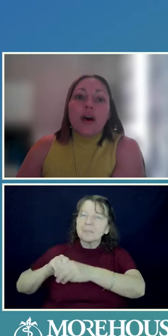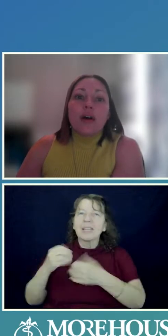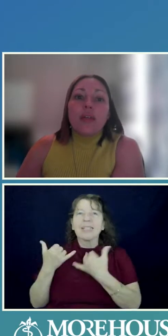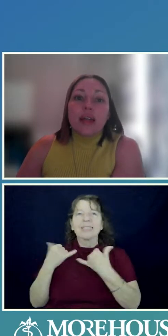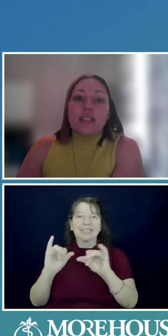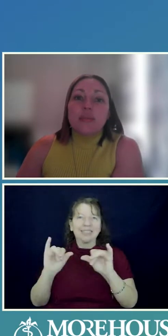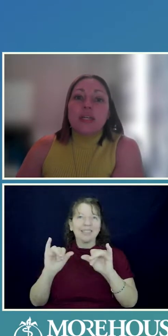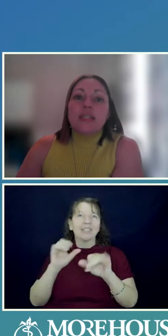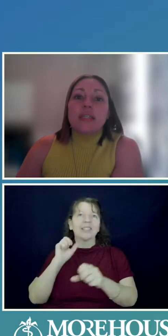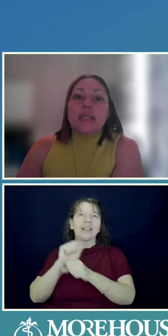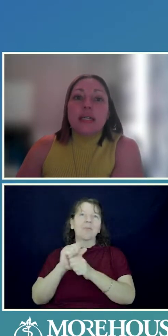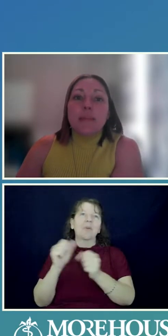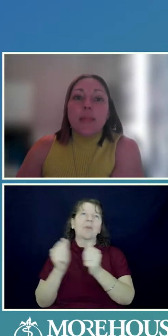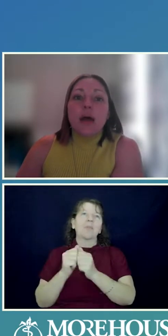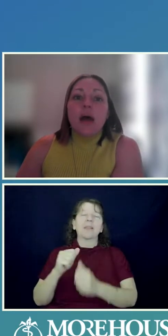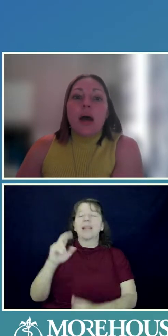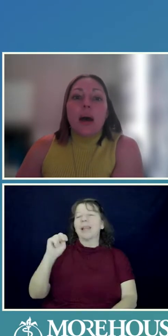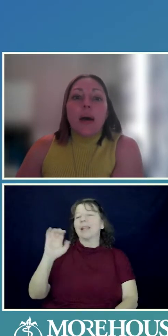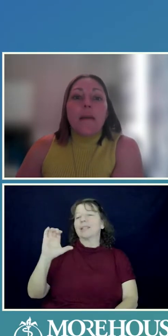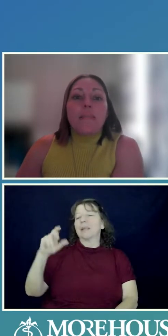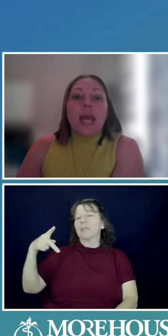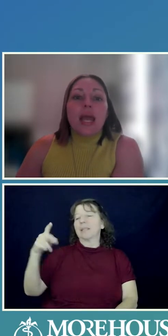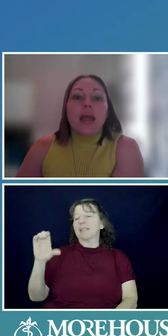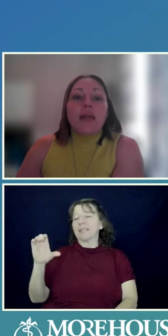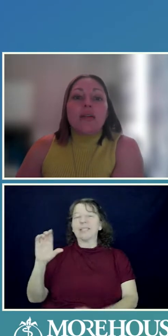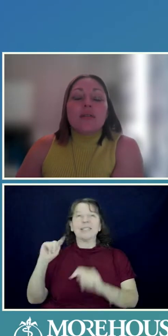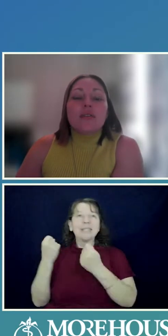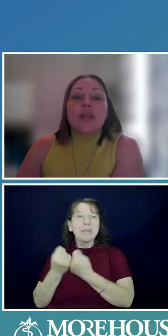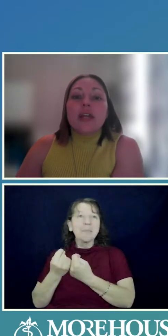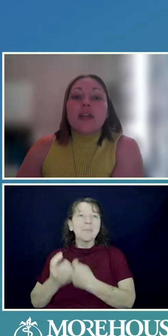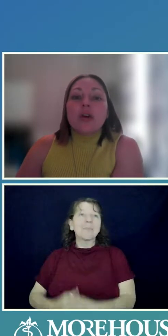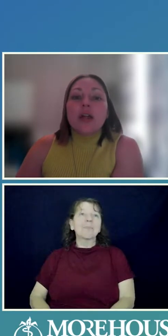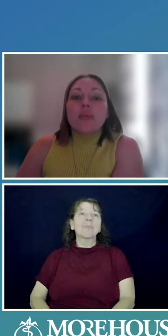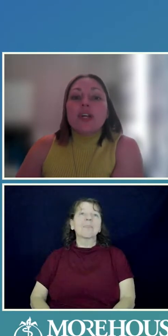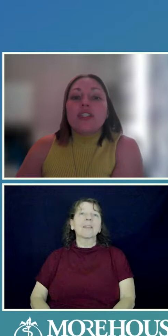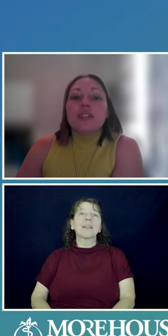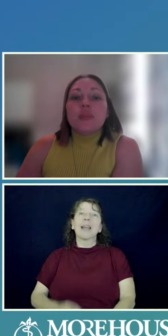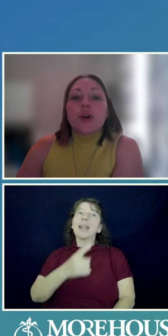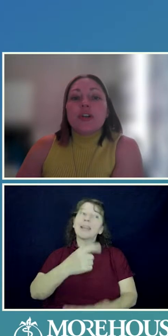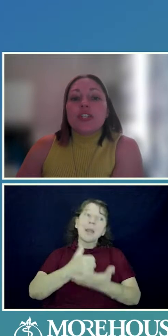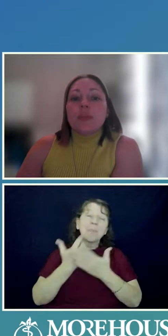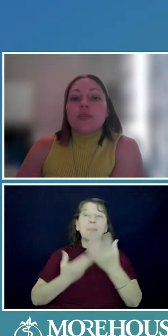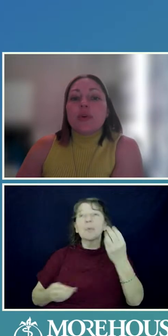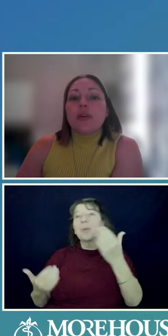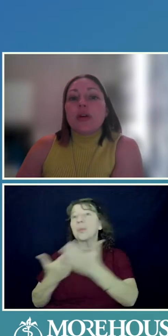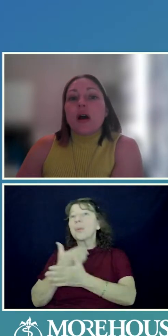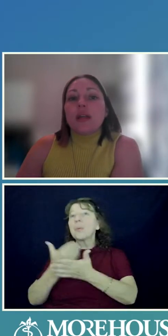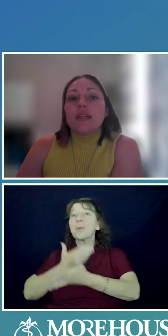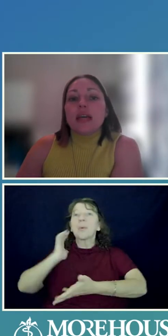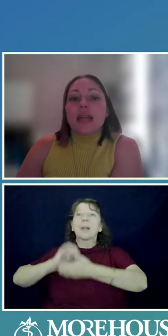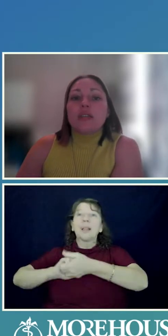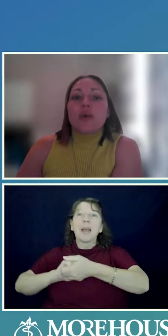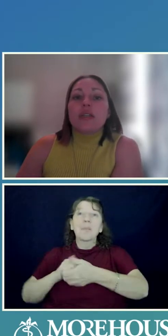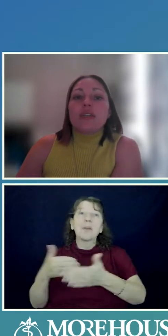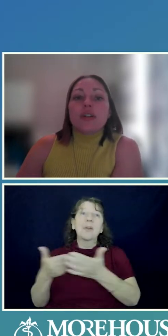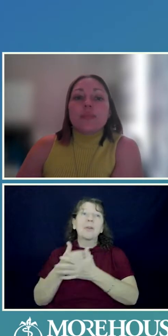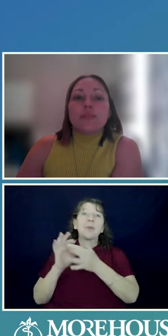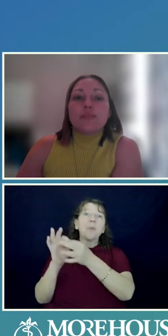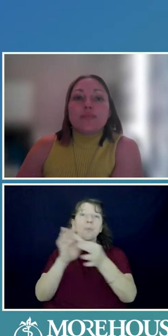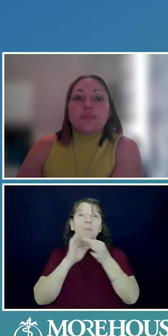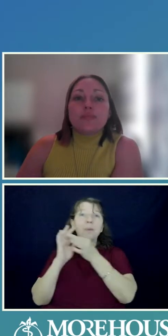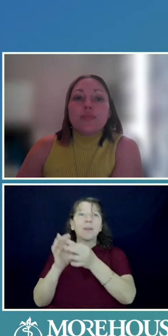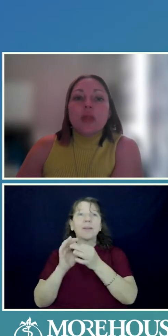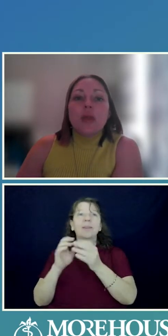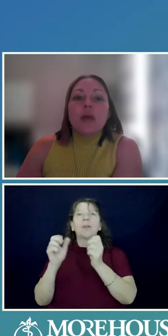with the NCPC team and creating new collaborations and partnerships with her colleagues at Case Western.